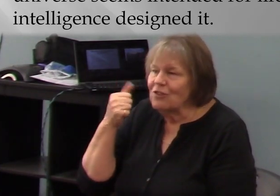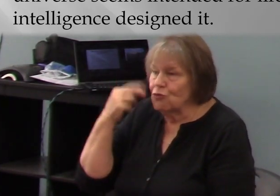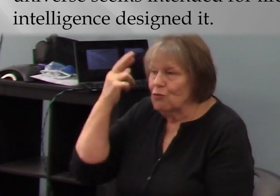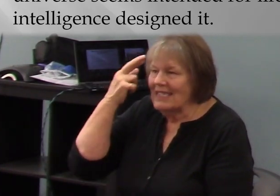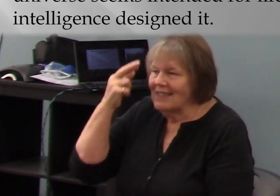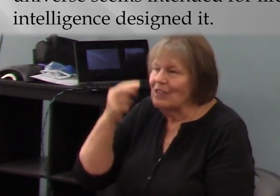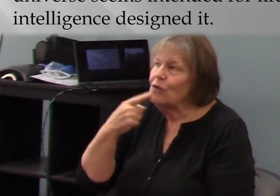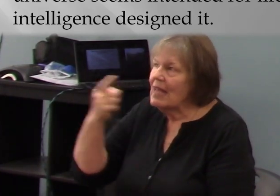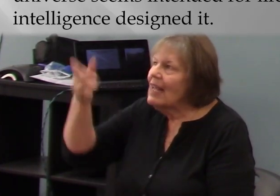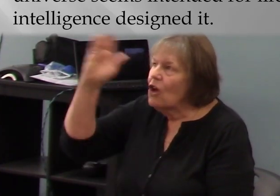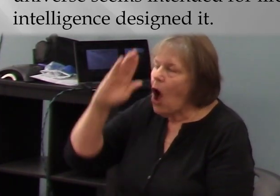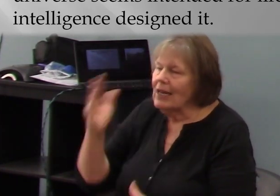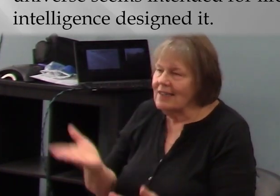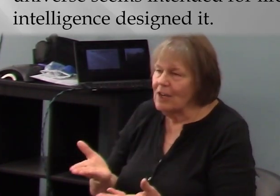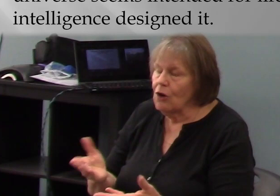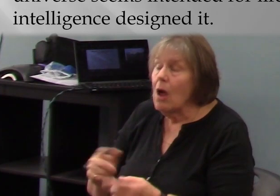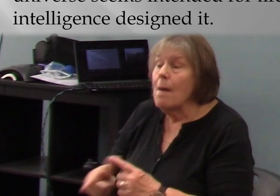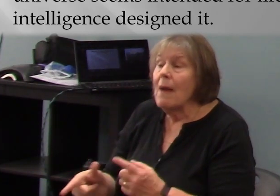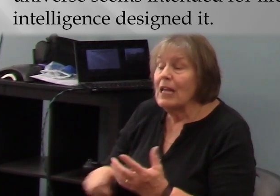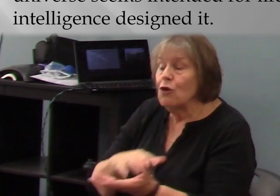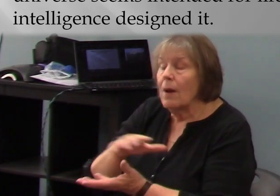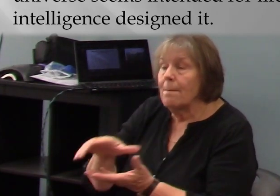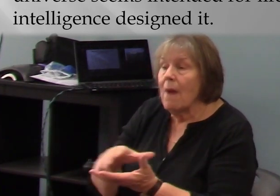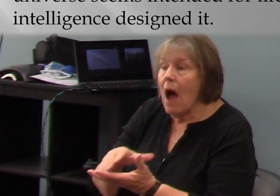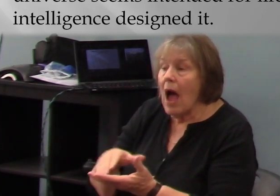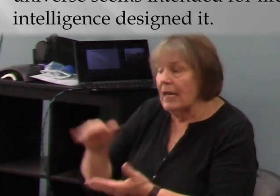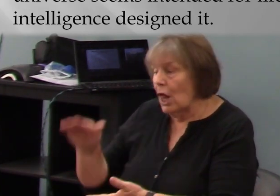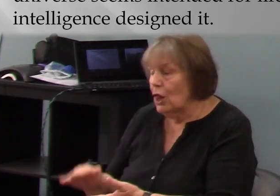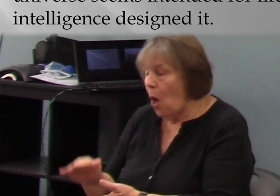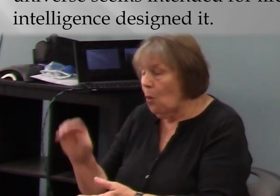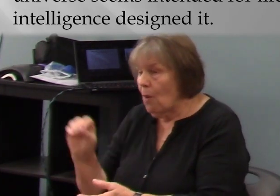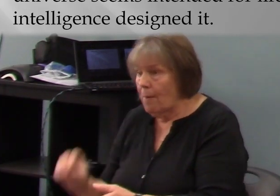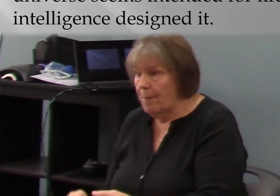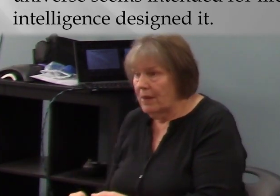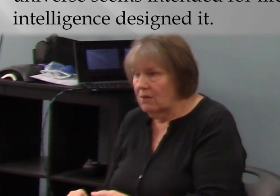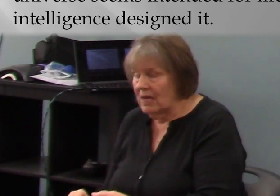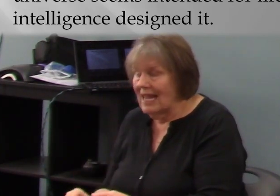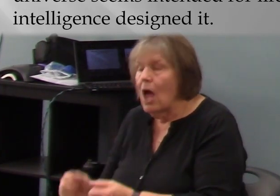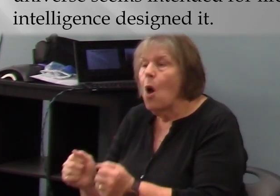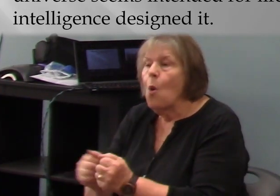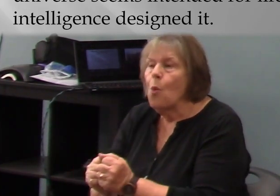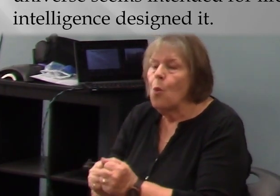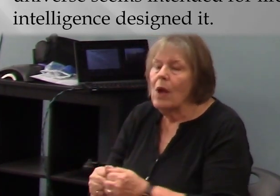When you combine low probability with something very purposeful.